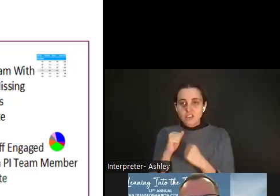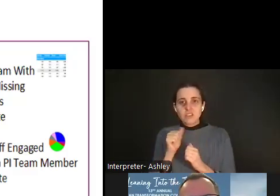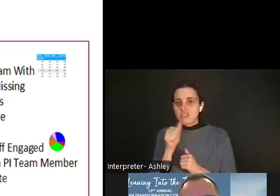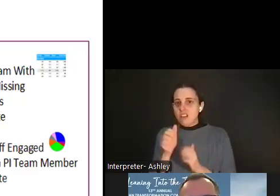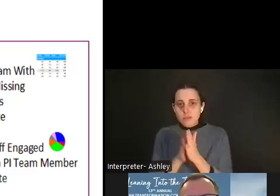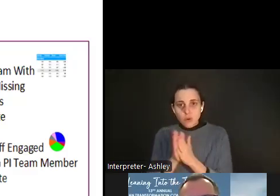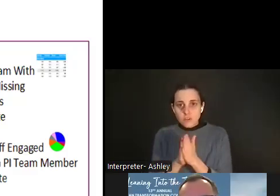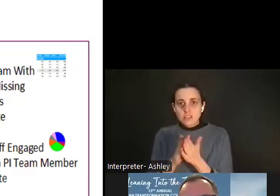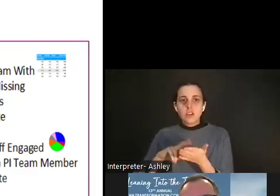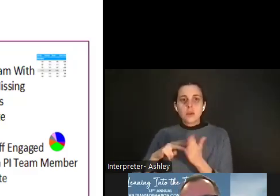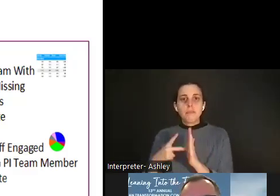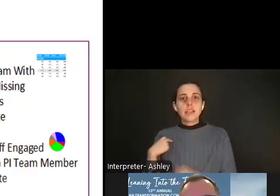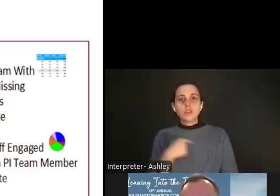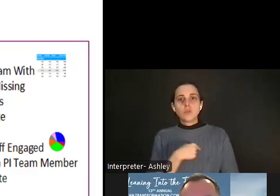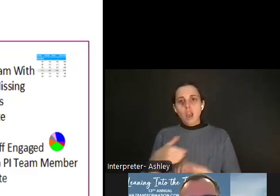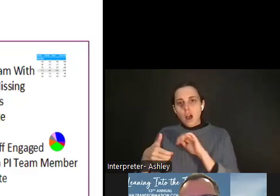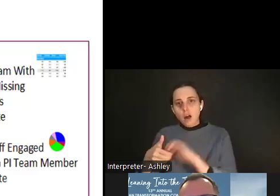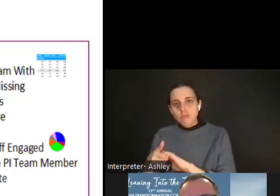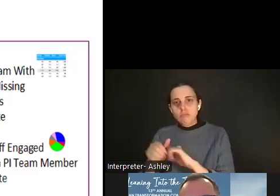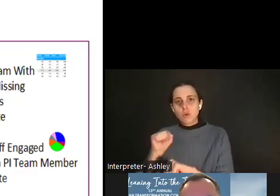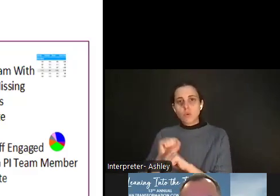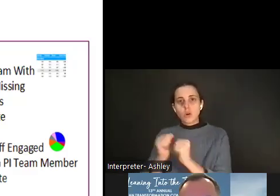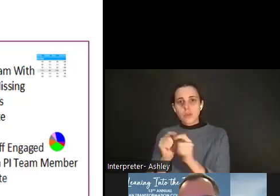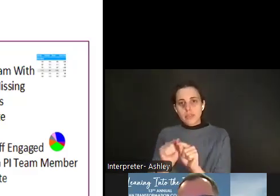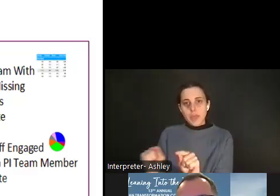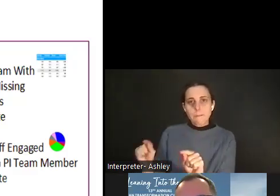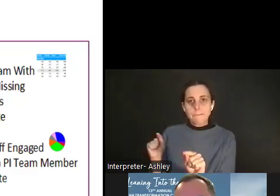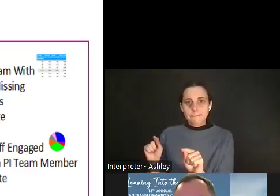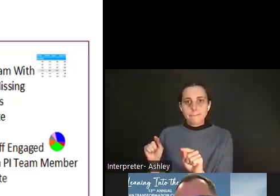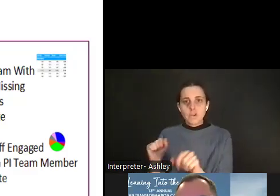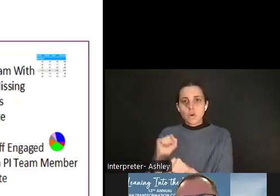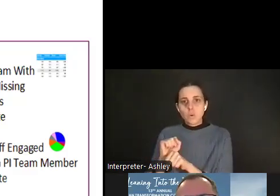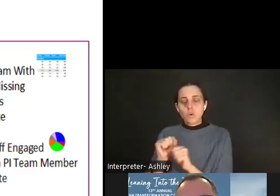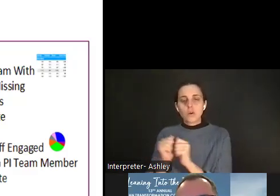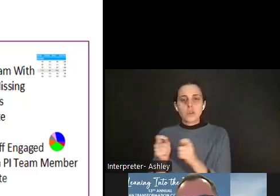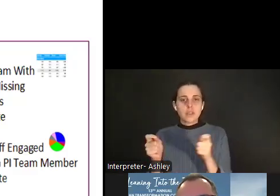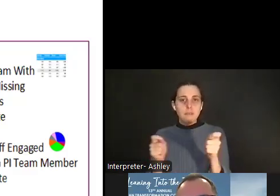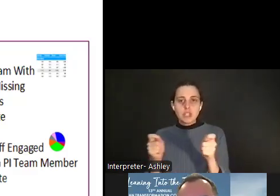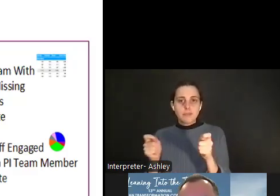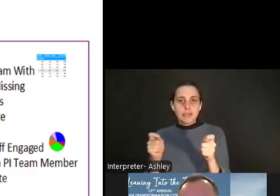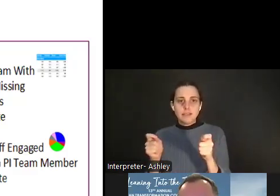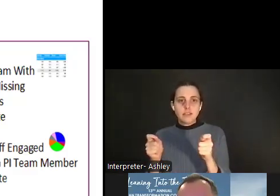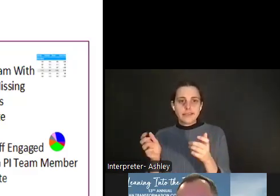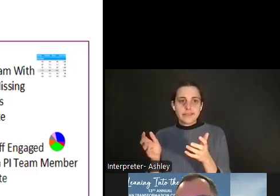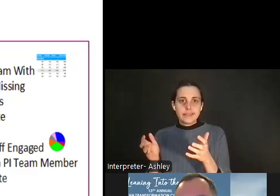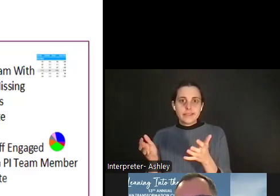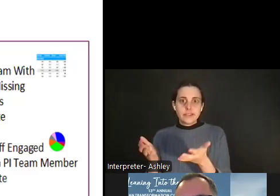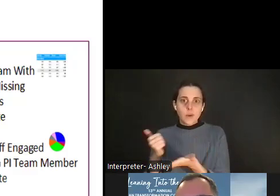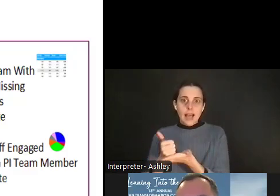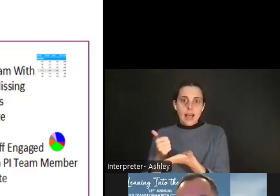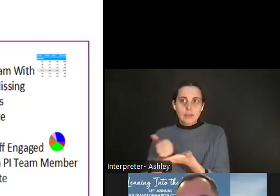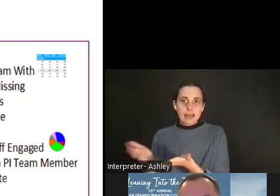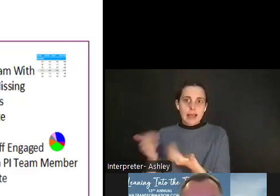work with them and encourage them and work with their management to bring them along to see the